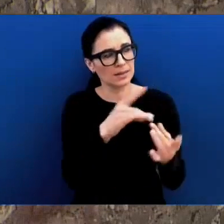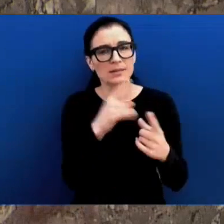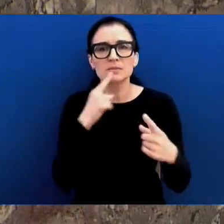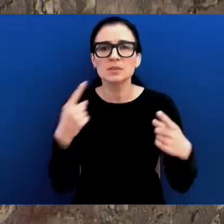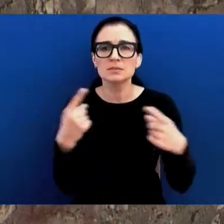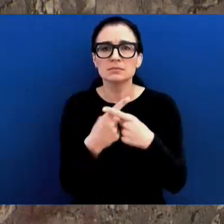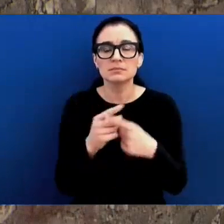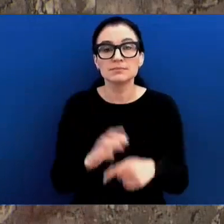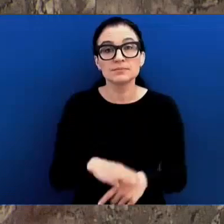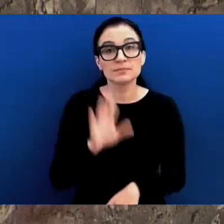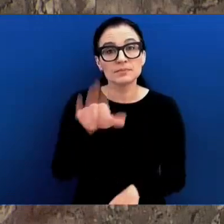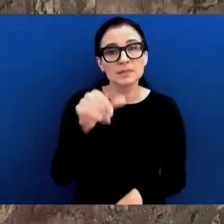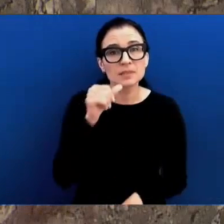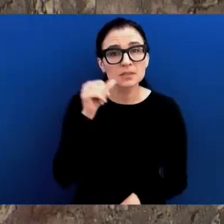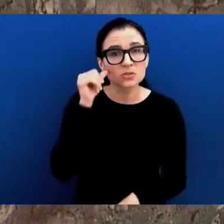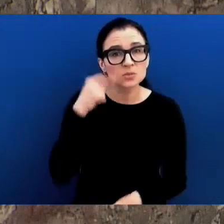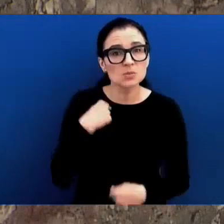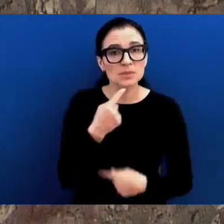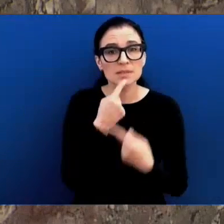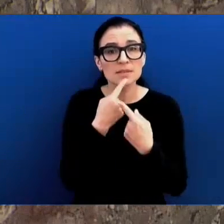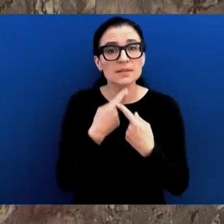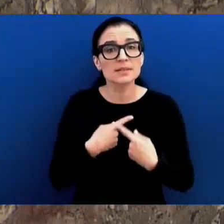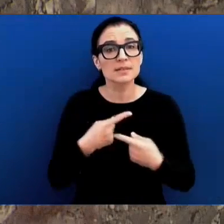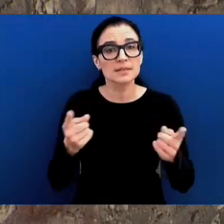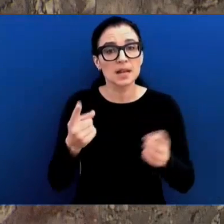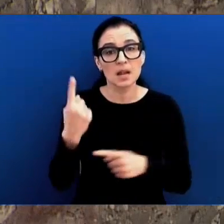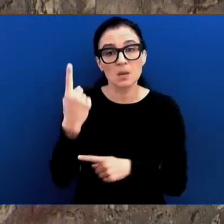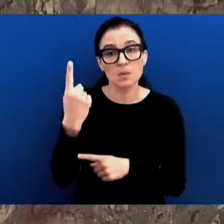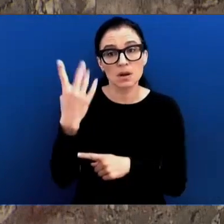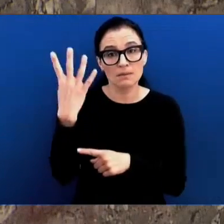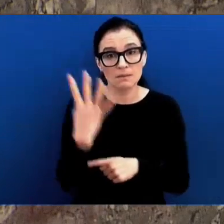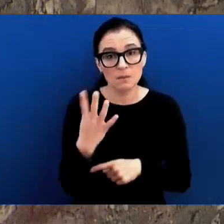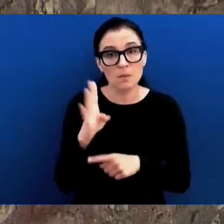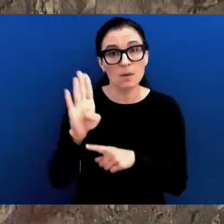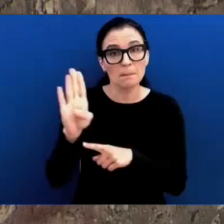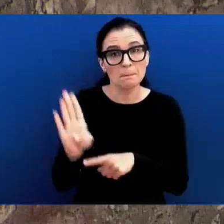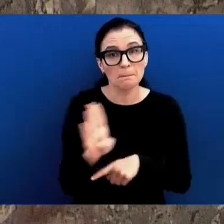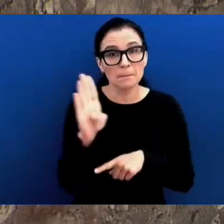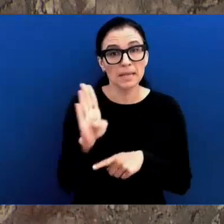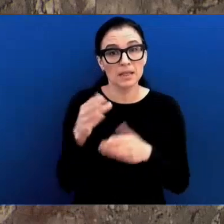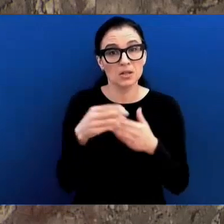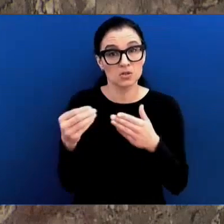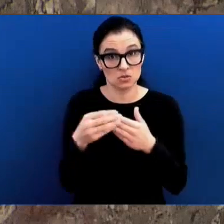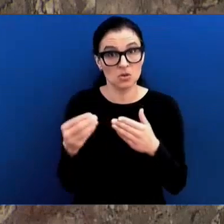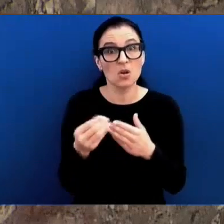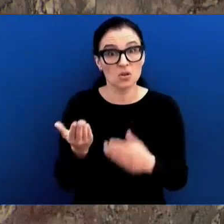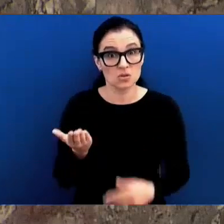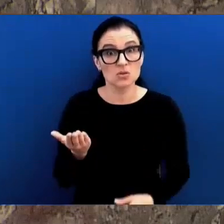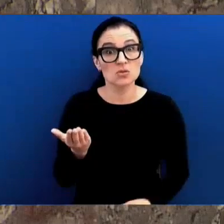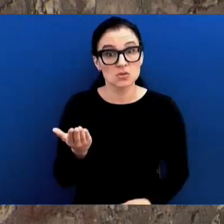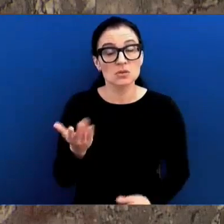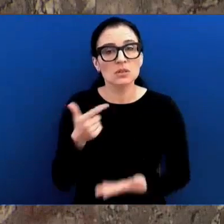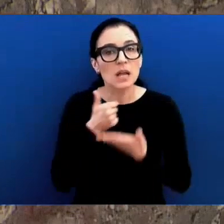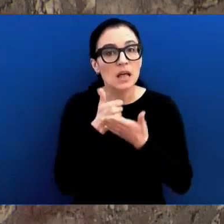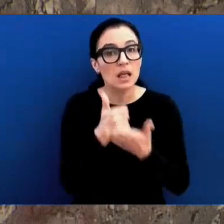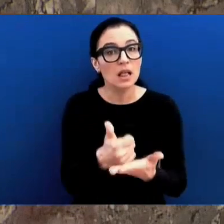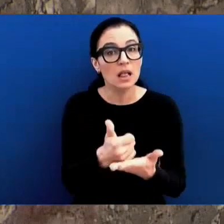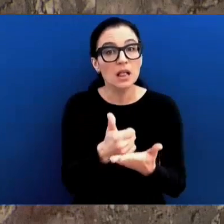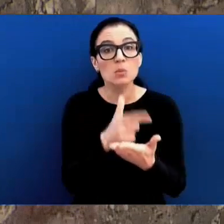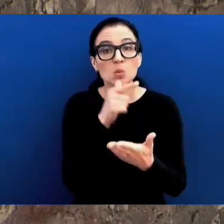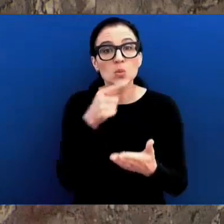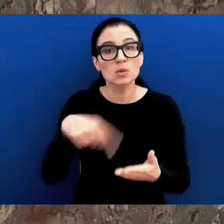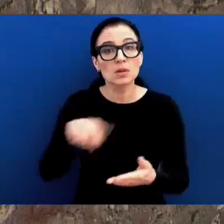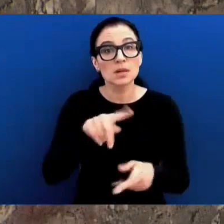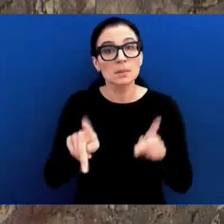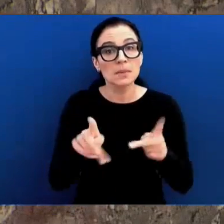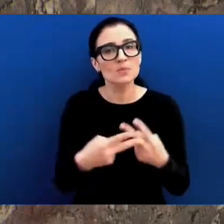$250 million to help British Columbians save money on their home heating bills with rebates to support the